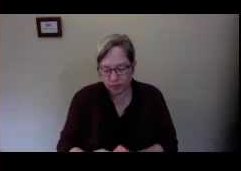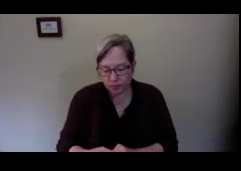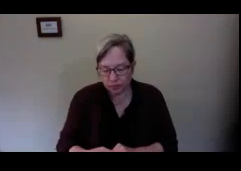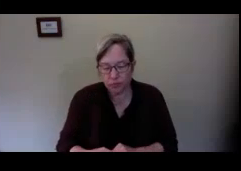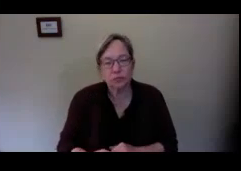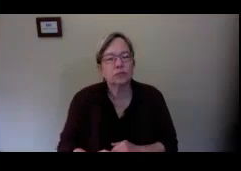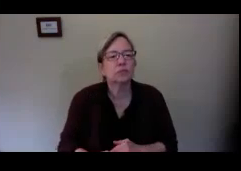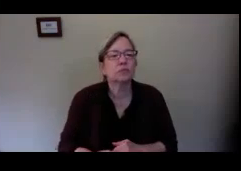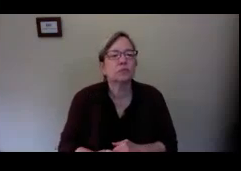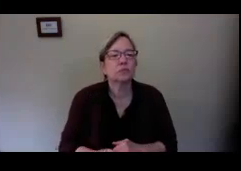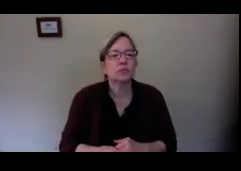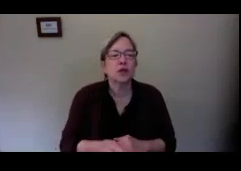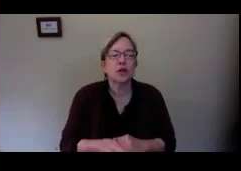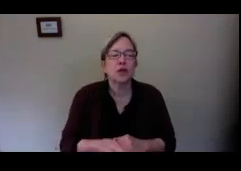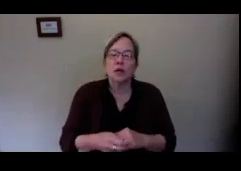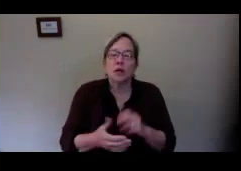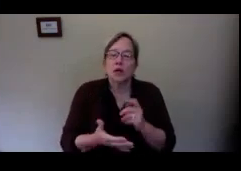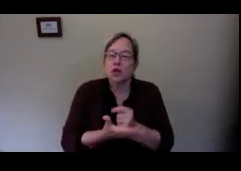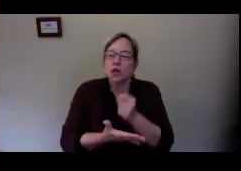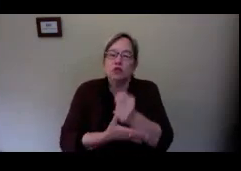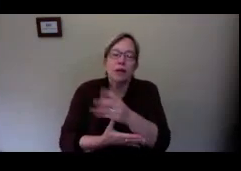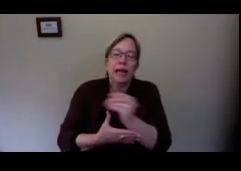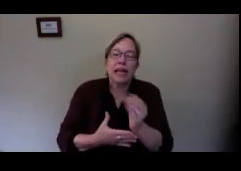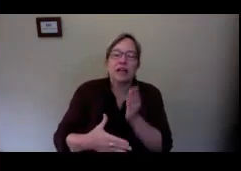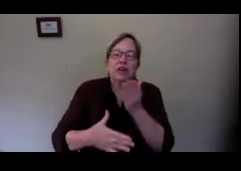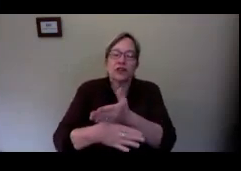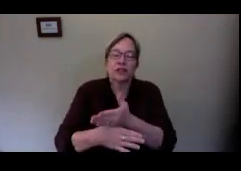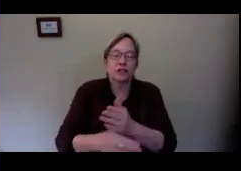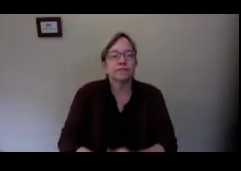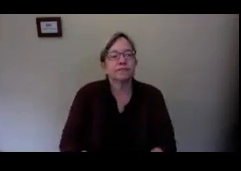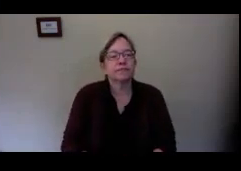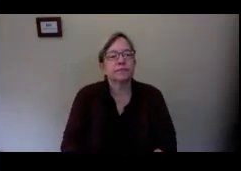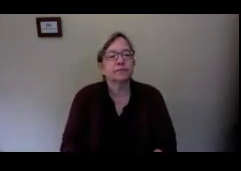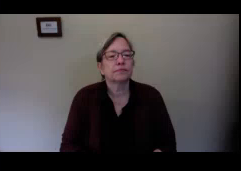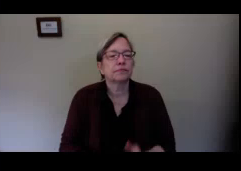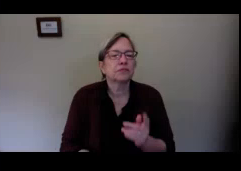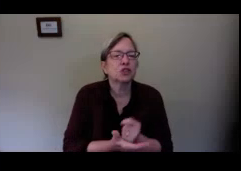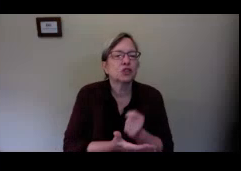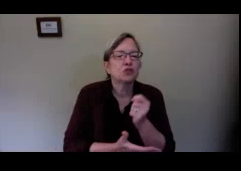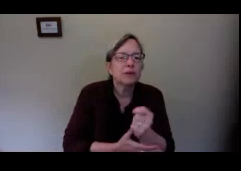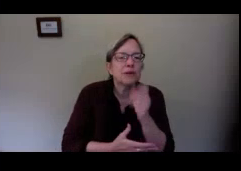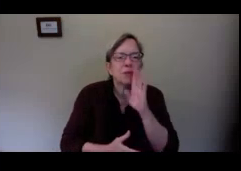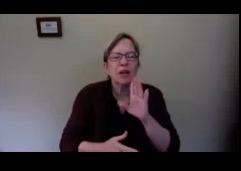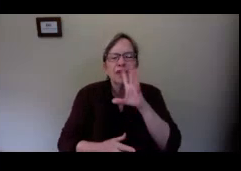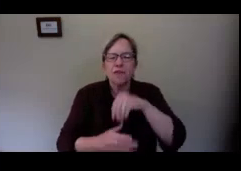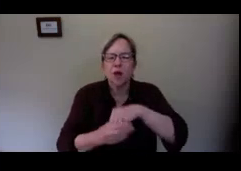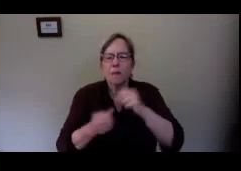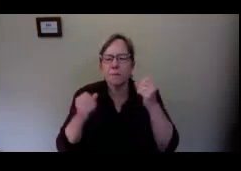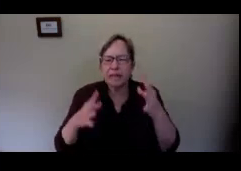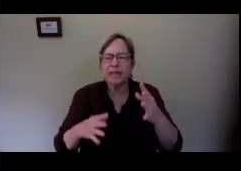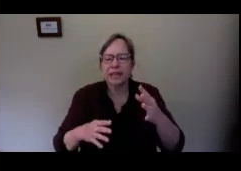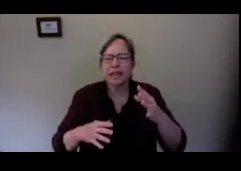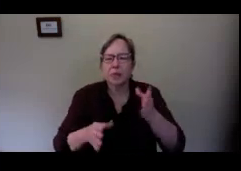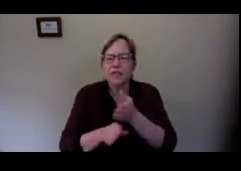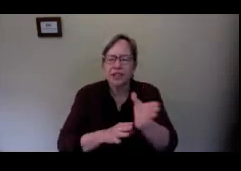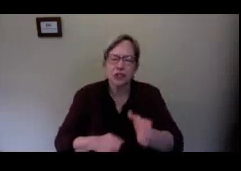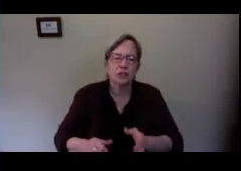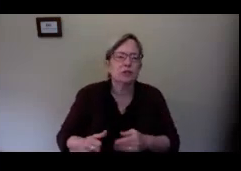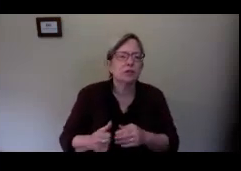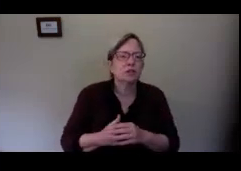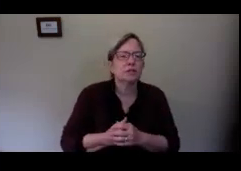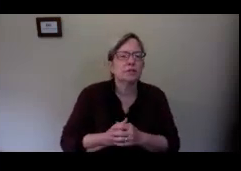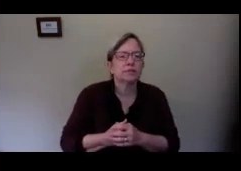So treatment and intervention. Effective treatment will likely involve a variety of professionals: case management, code enforcement, mental health